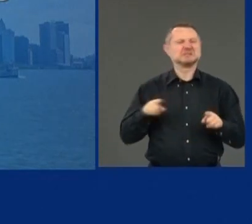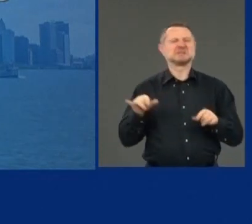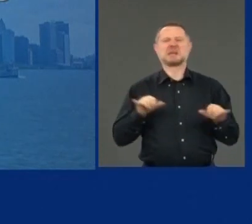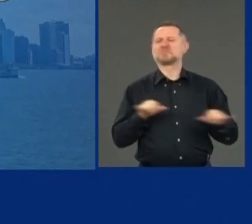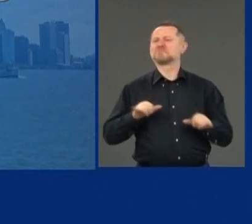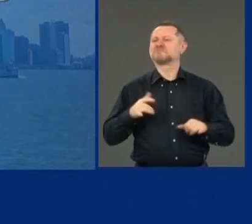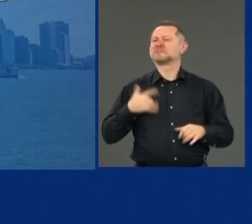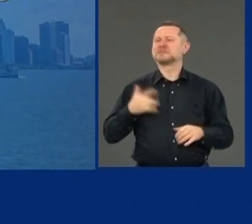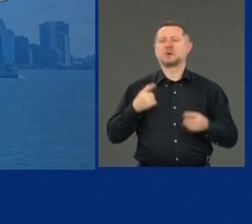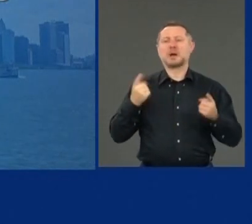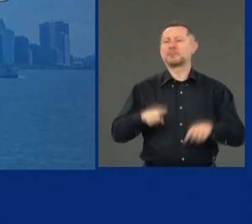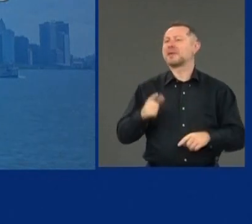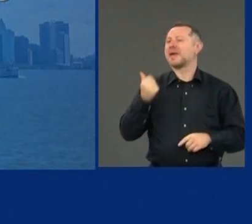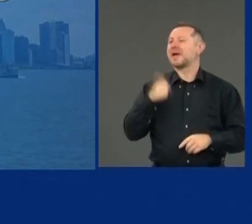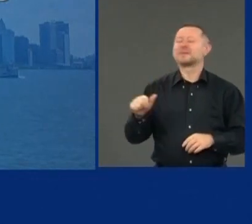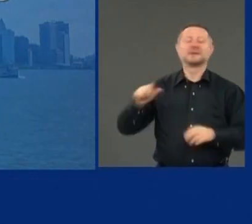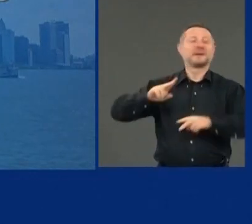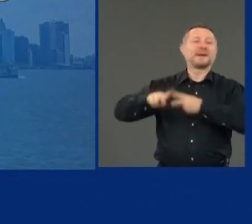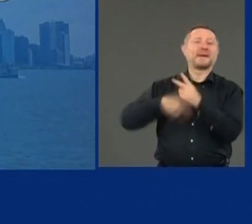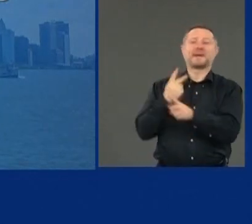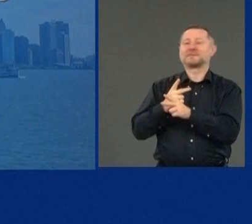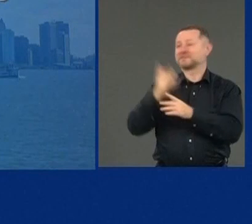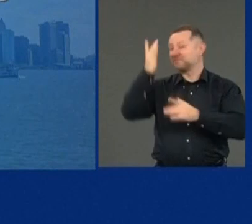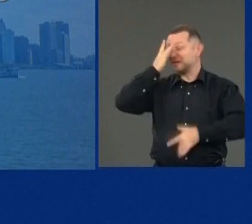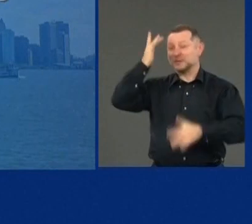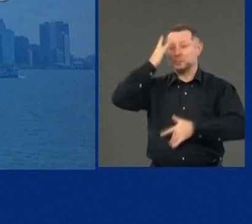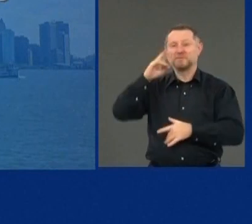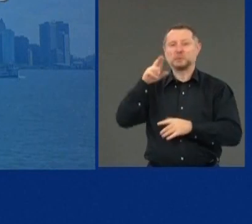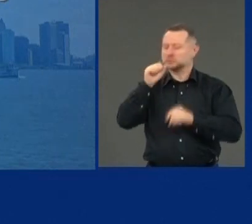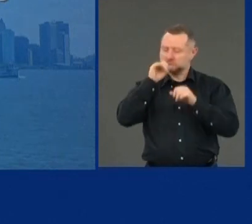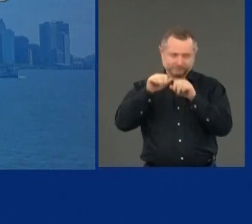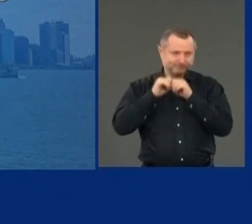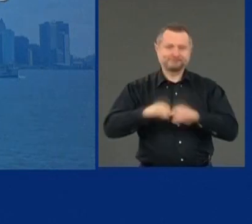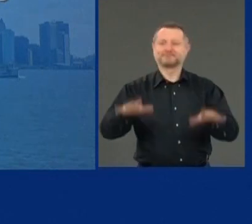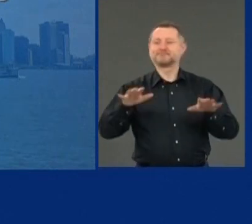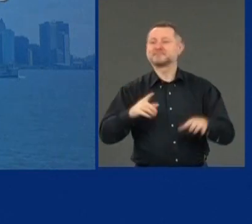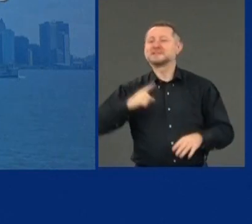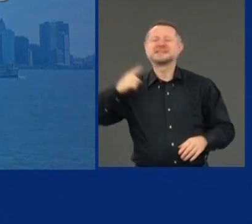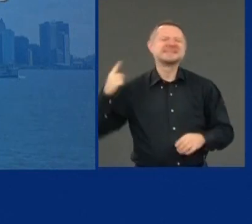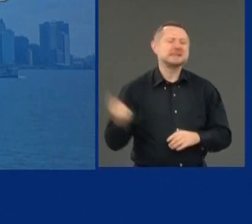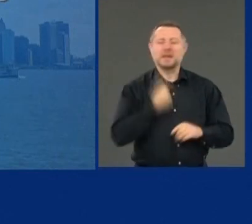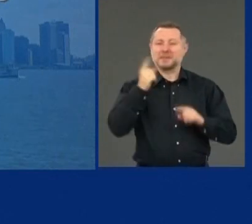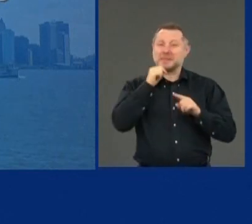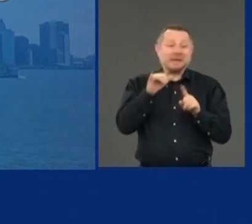health emergency. Different virus, this virus, some other